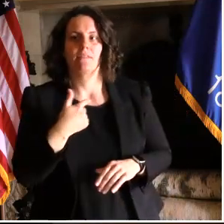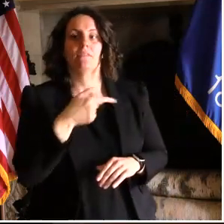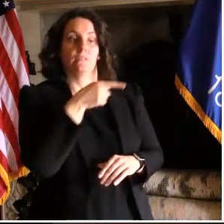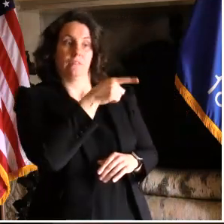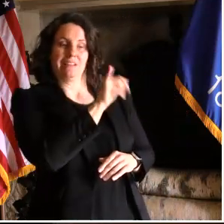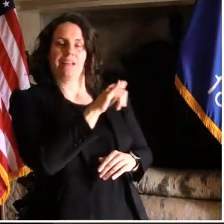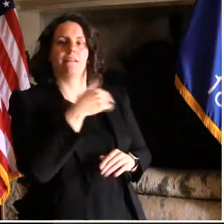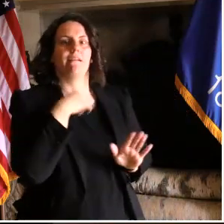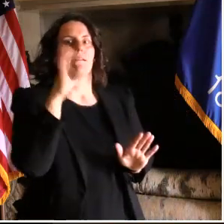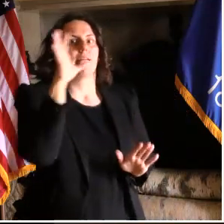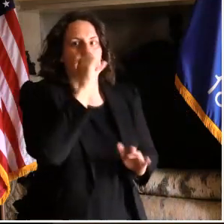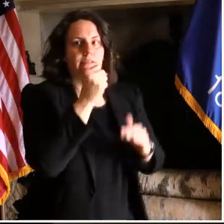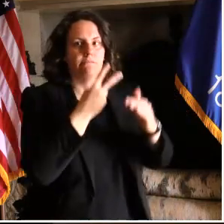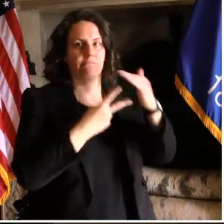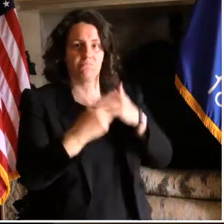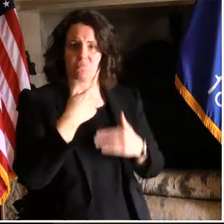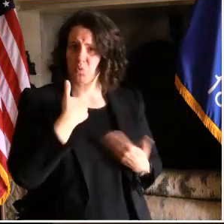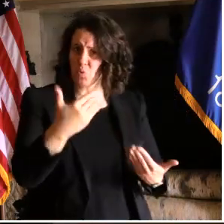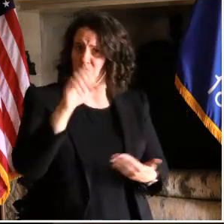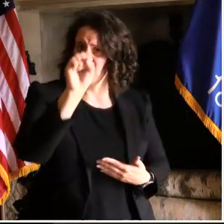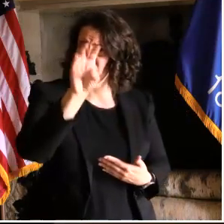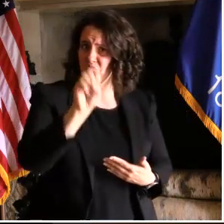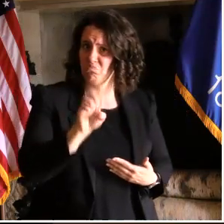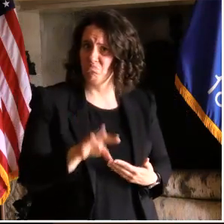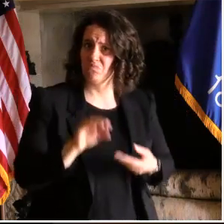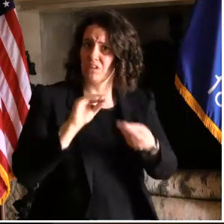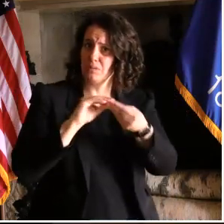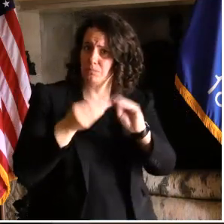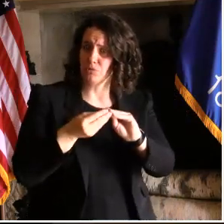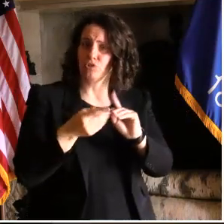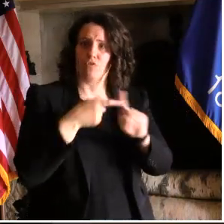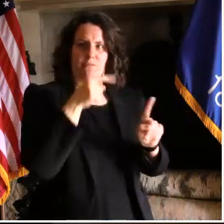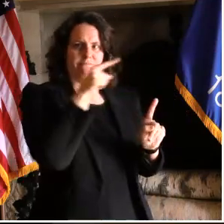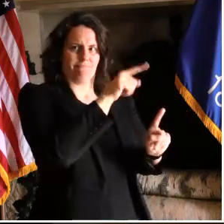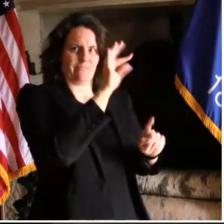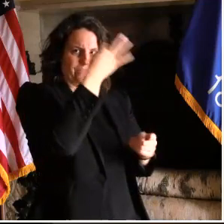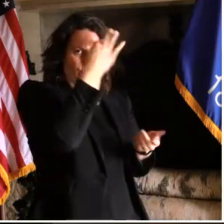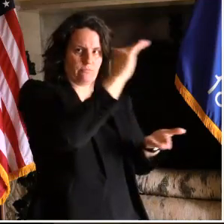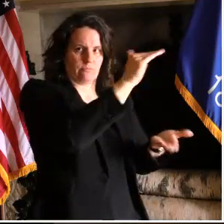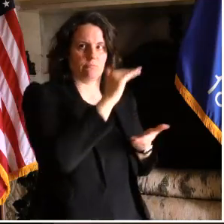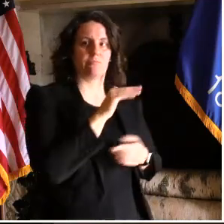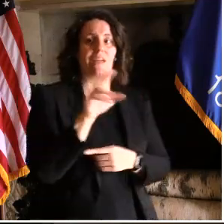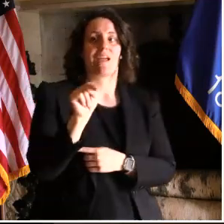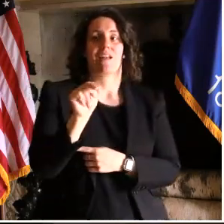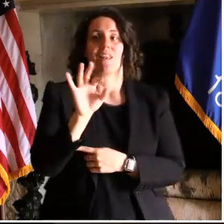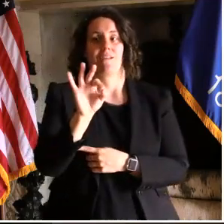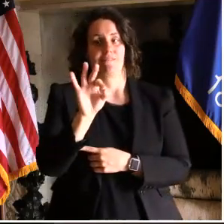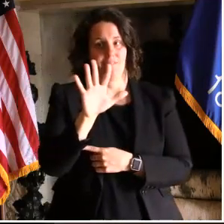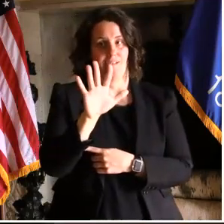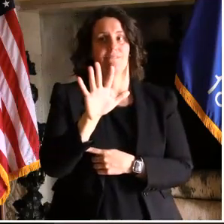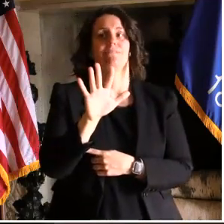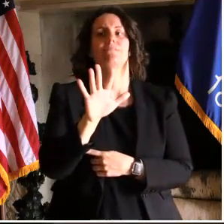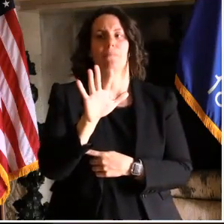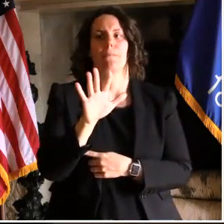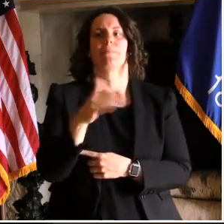through those if you're ready. So N95 respirators, we received